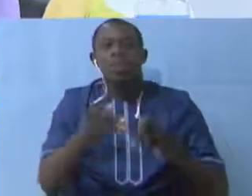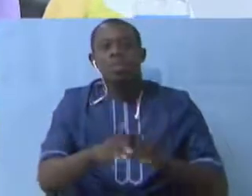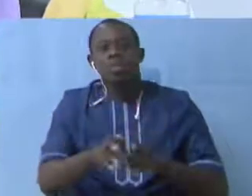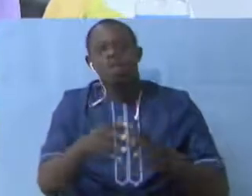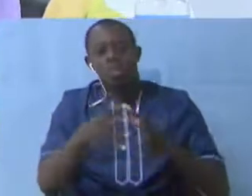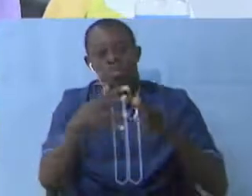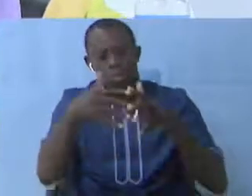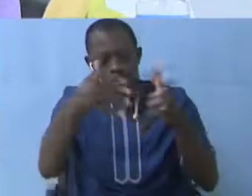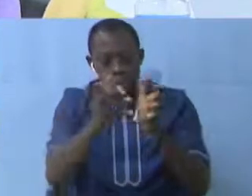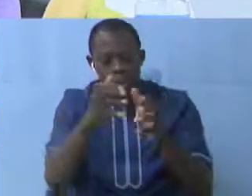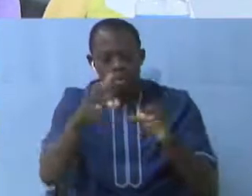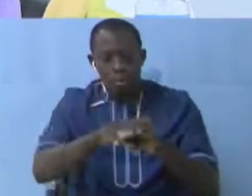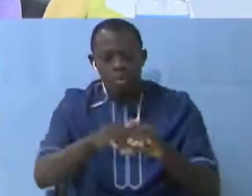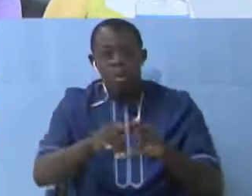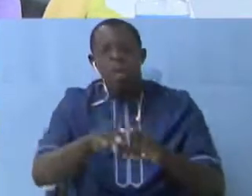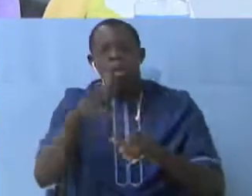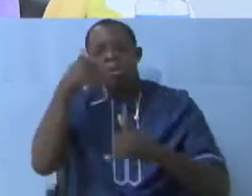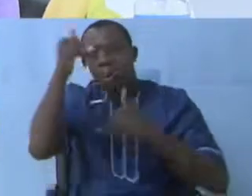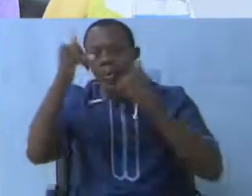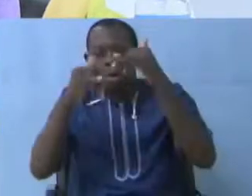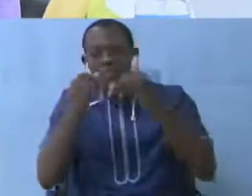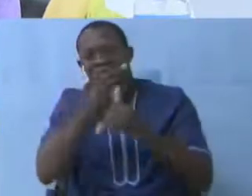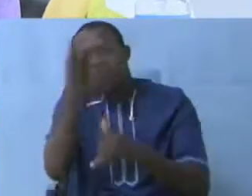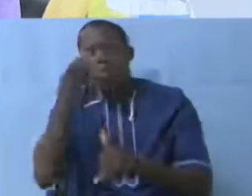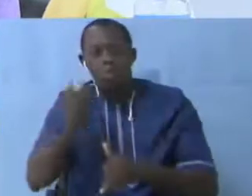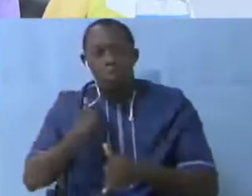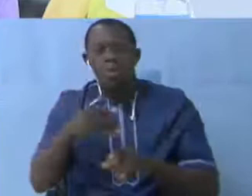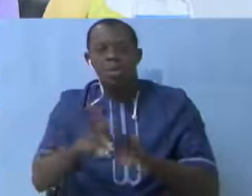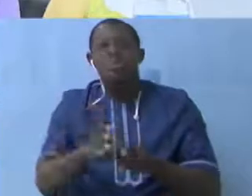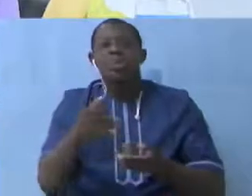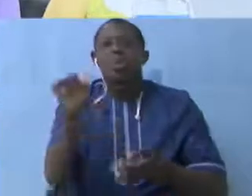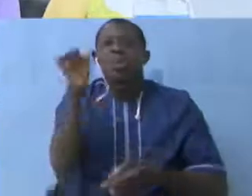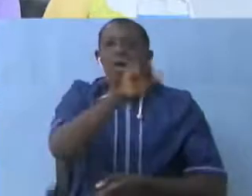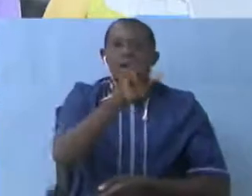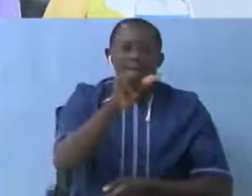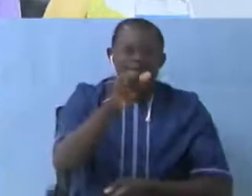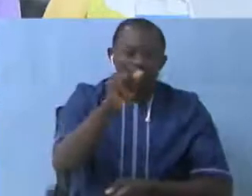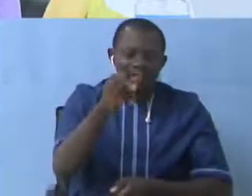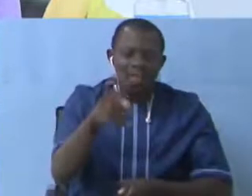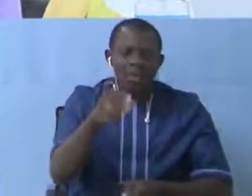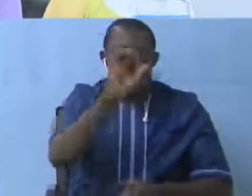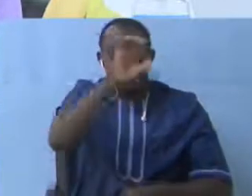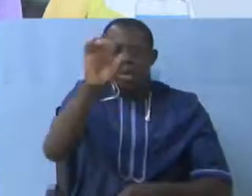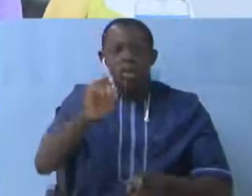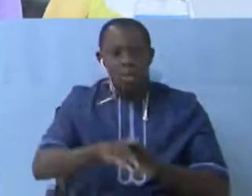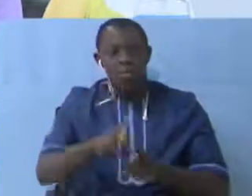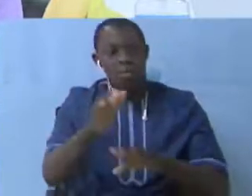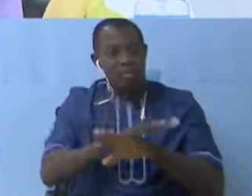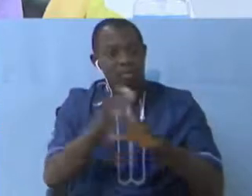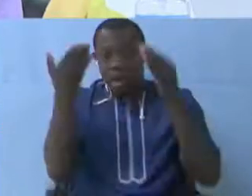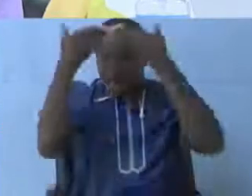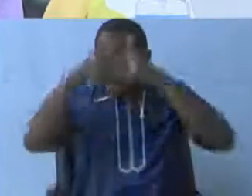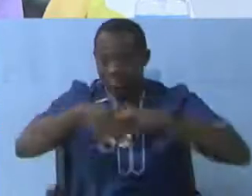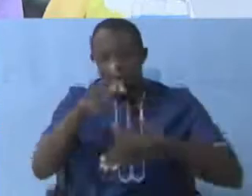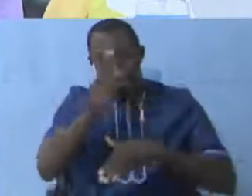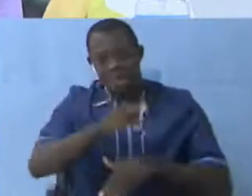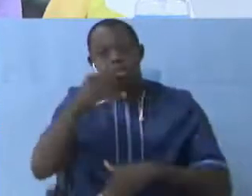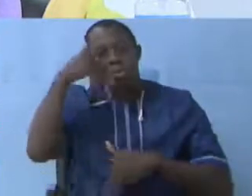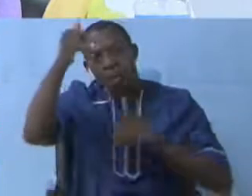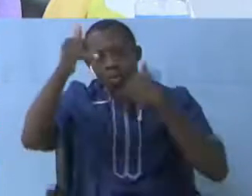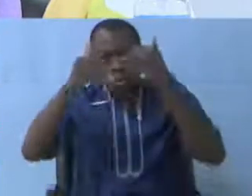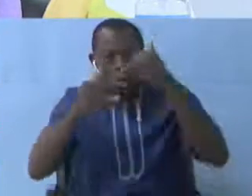few people within Addis, within us, and so we did some. It was very late, but we did some of the calls to South